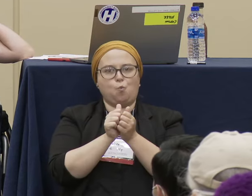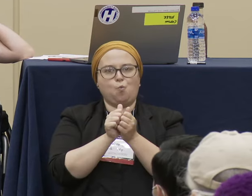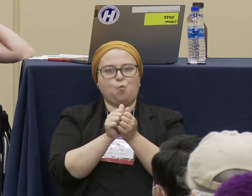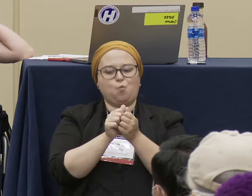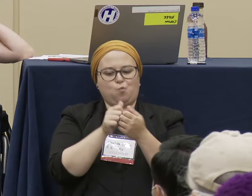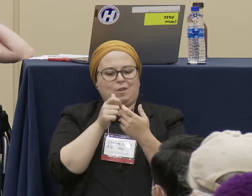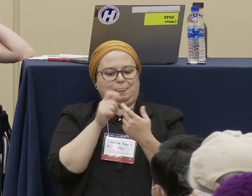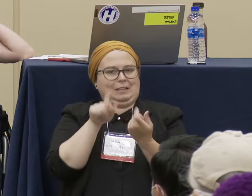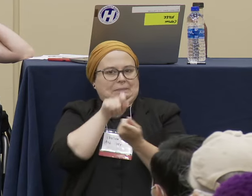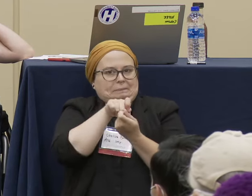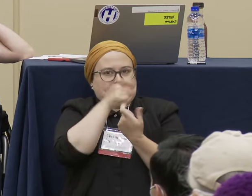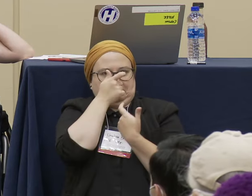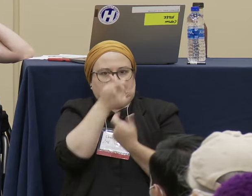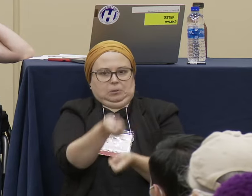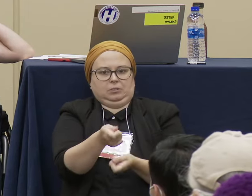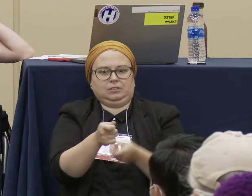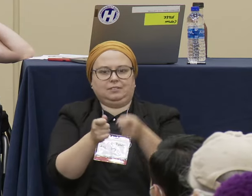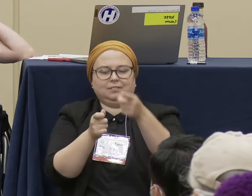Politicians with special interests.